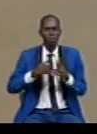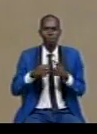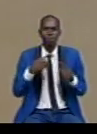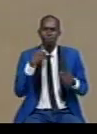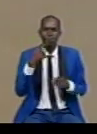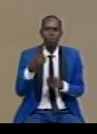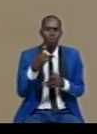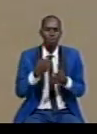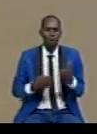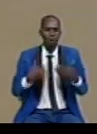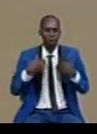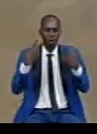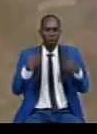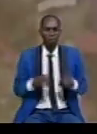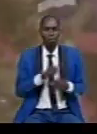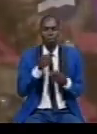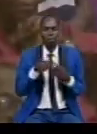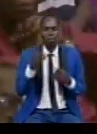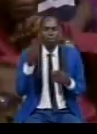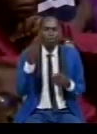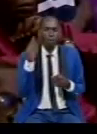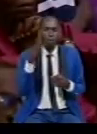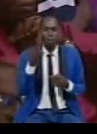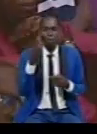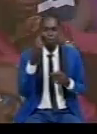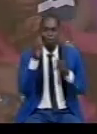actually transpired. What happened